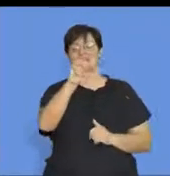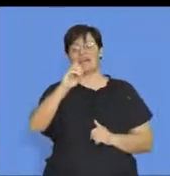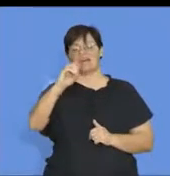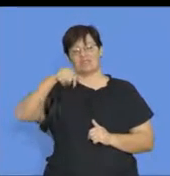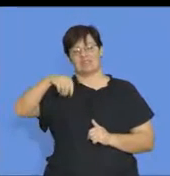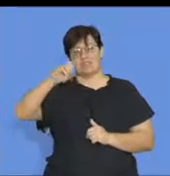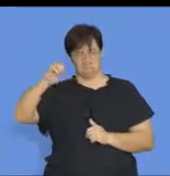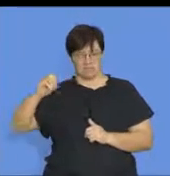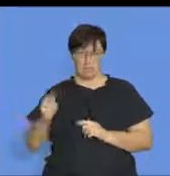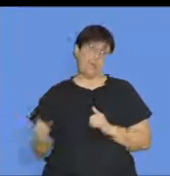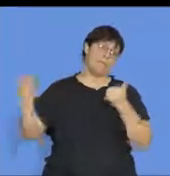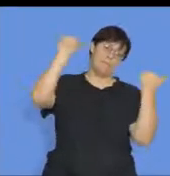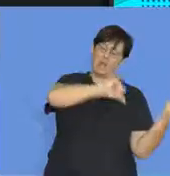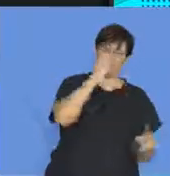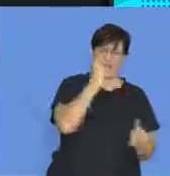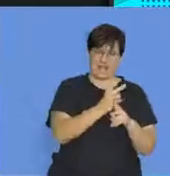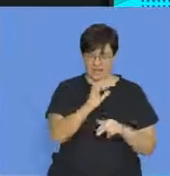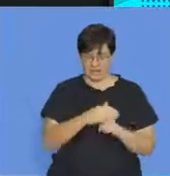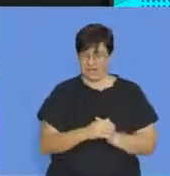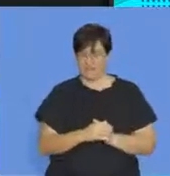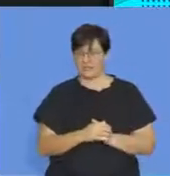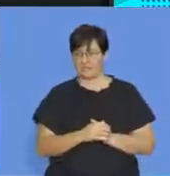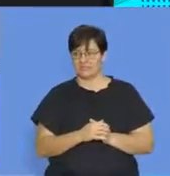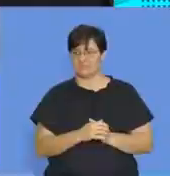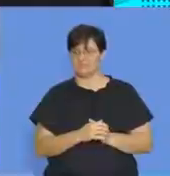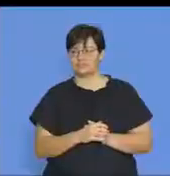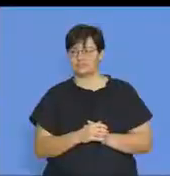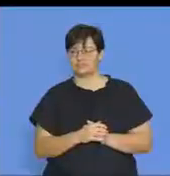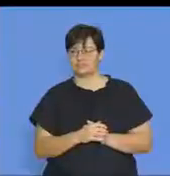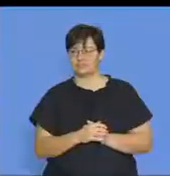600,000. We did this, guys. I'm not going to go back to it. So it was